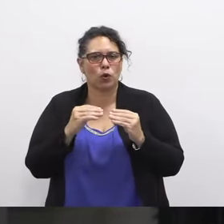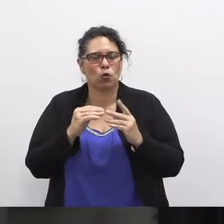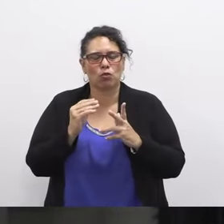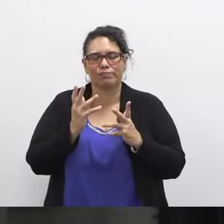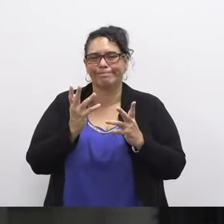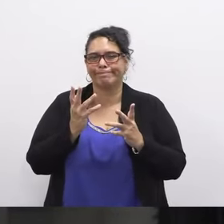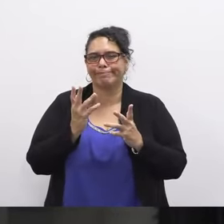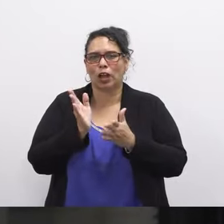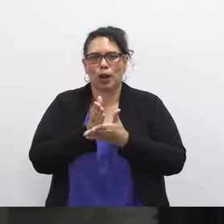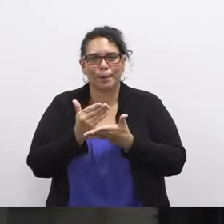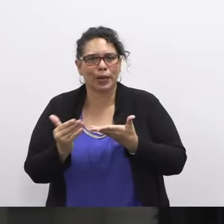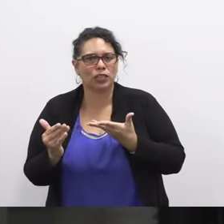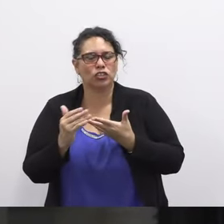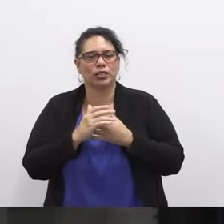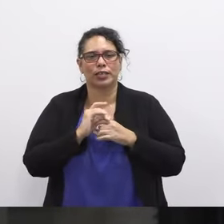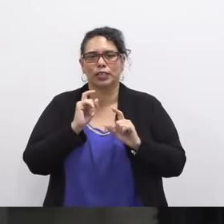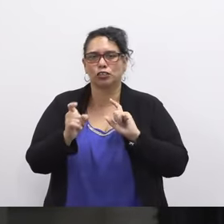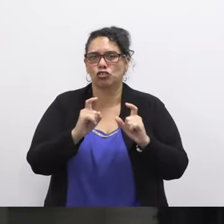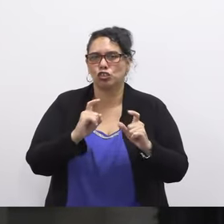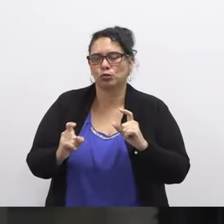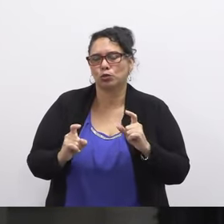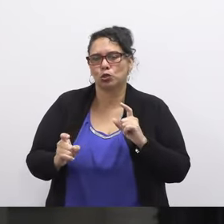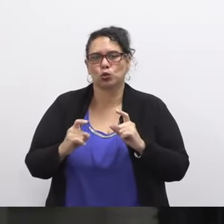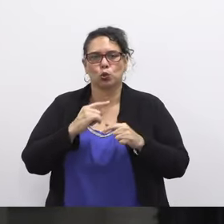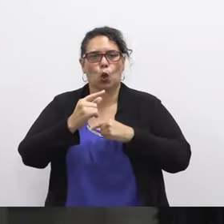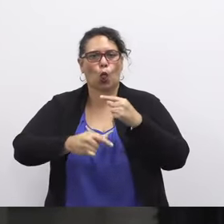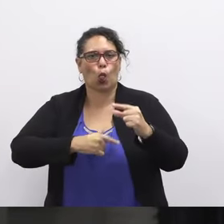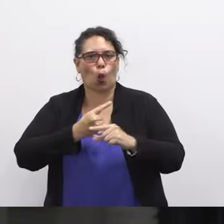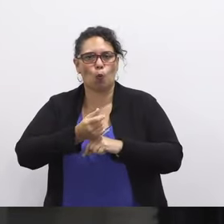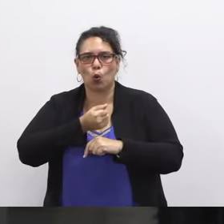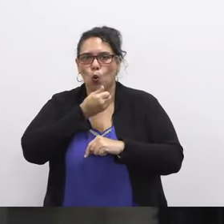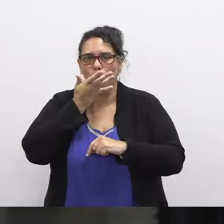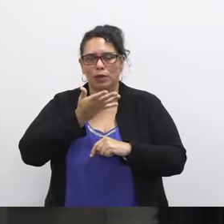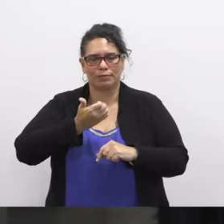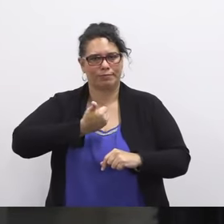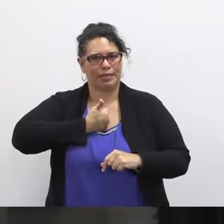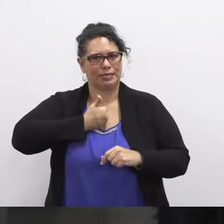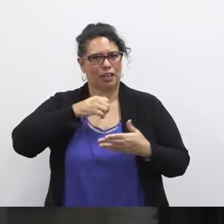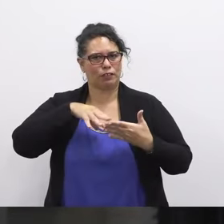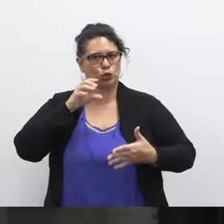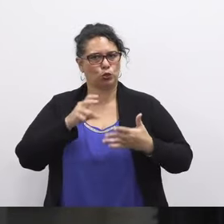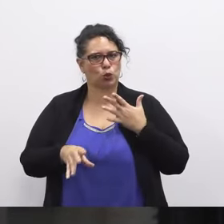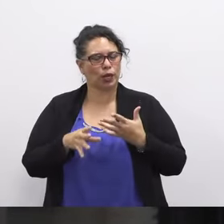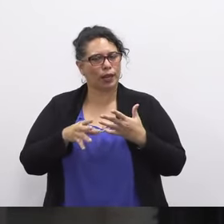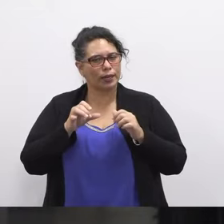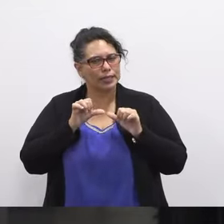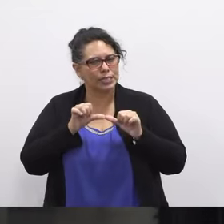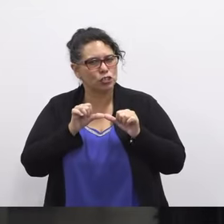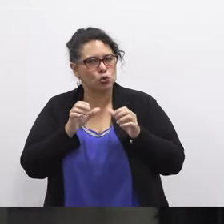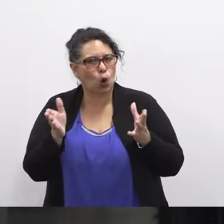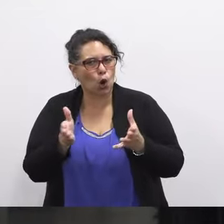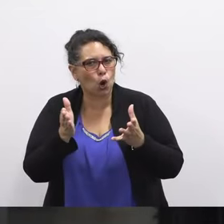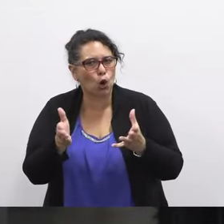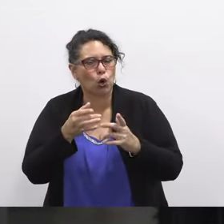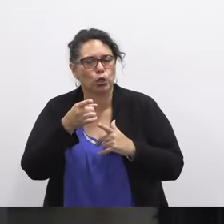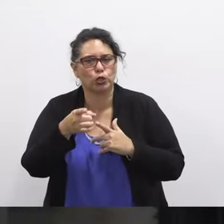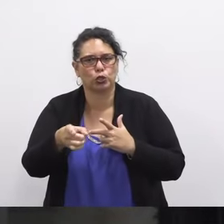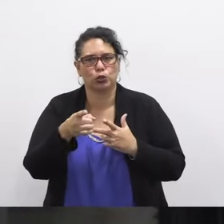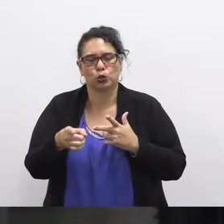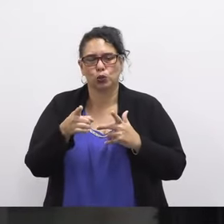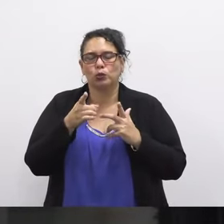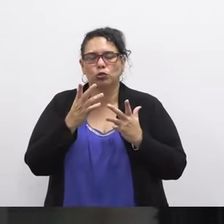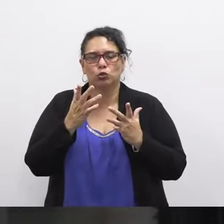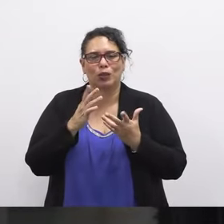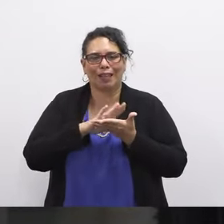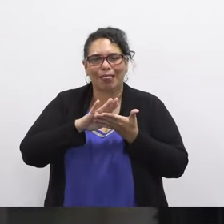climate change on global warming. I, your student, urge you to continue your efforts towards a cleaner, healthier, and greener Long Beach,